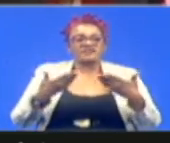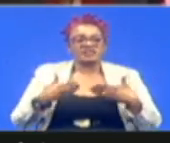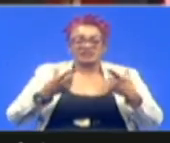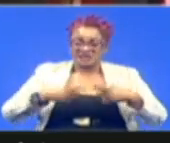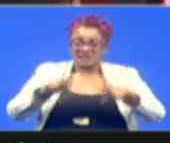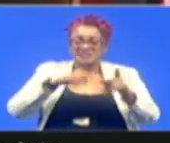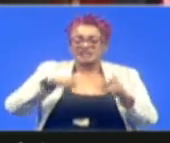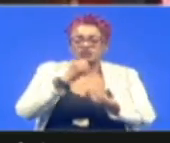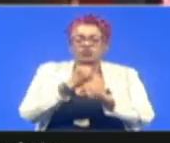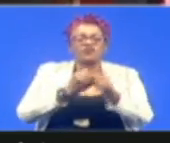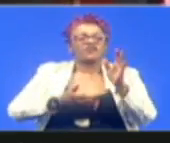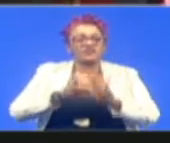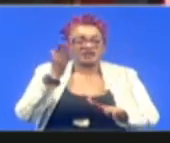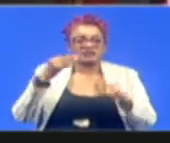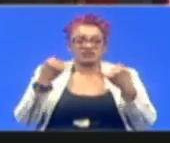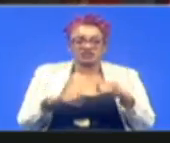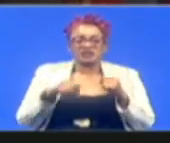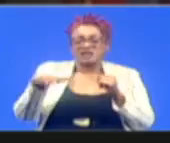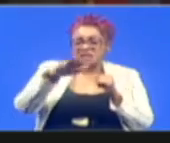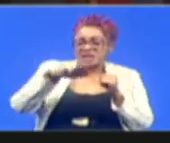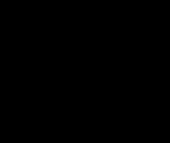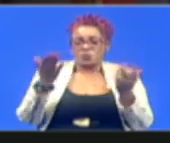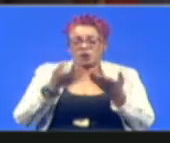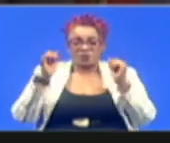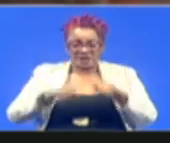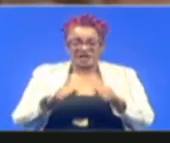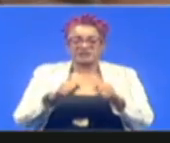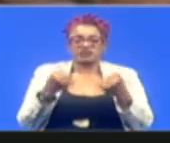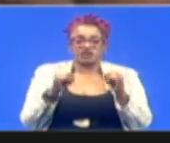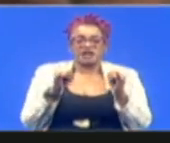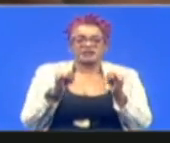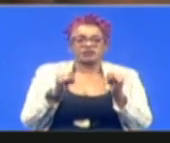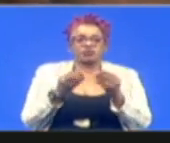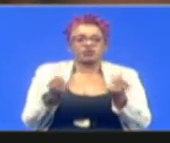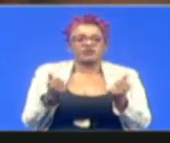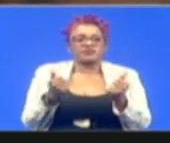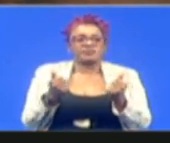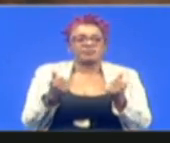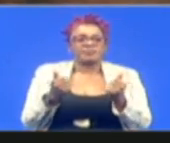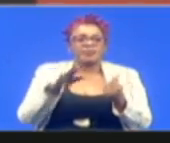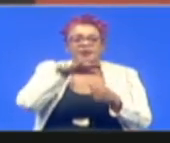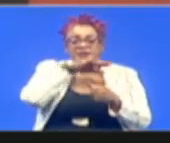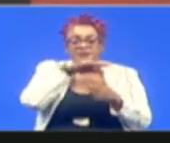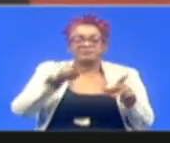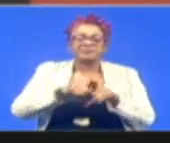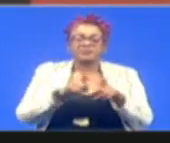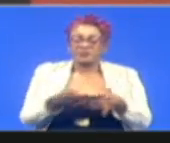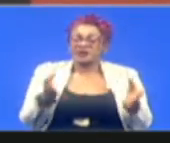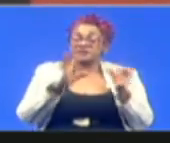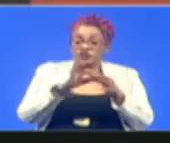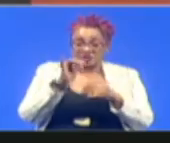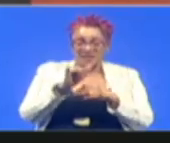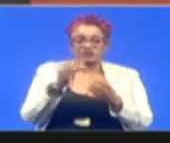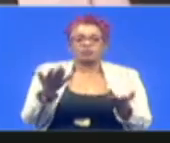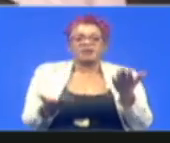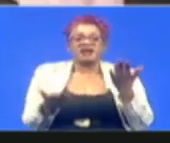move quickly and look at all the areas where we can feel quickly. ODM leader Raila Odinga also joined in the calls to